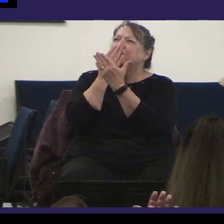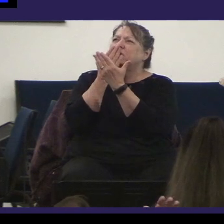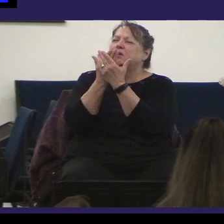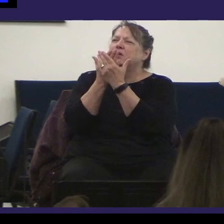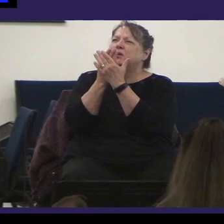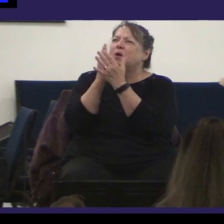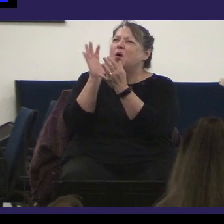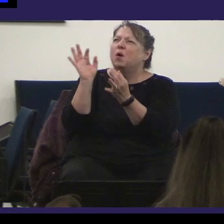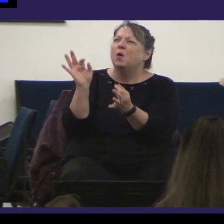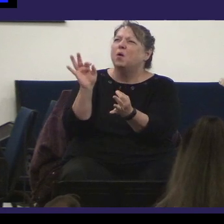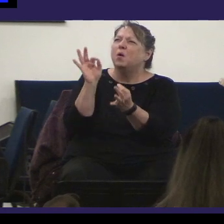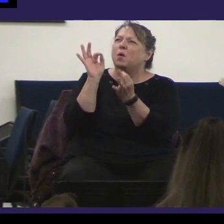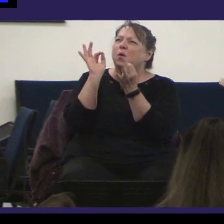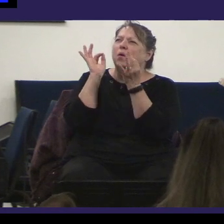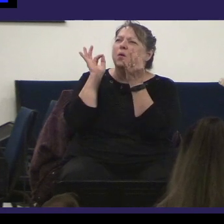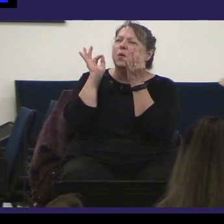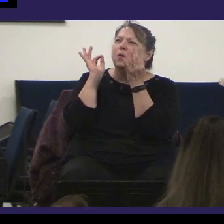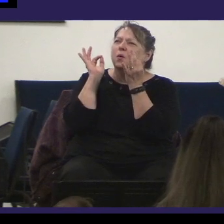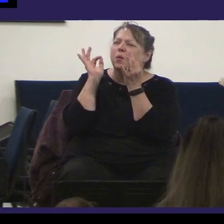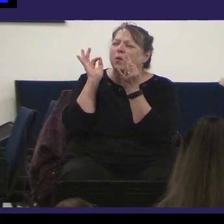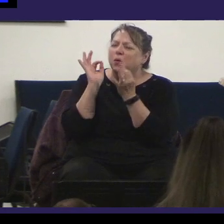good.